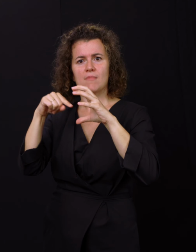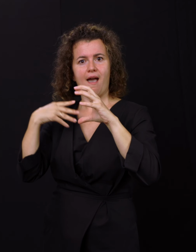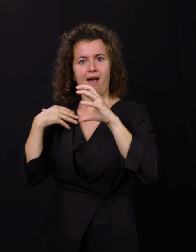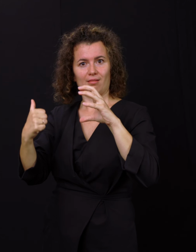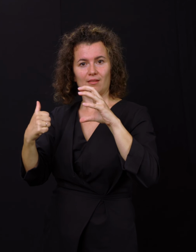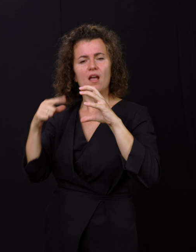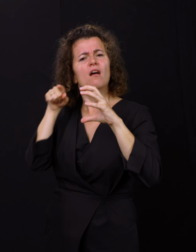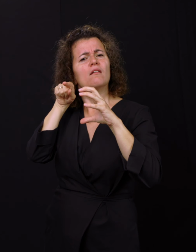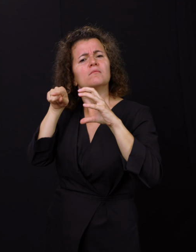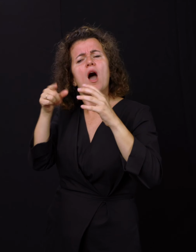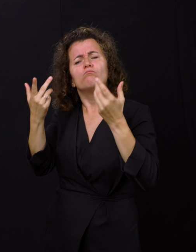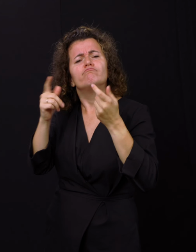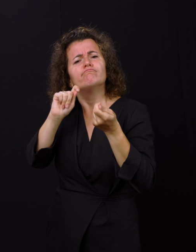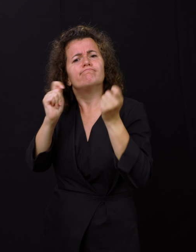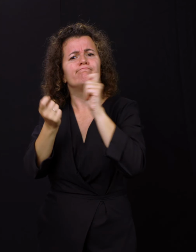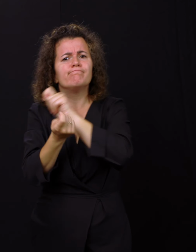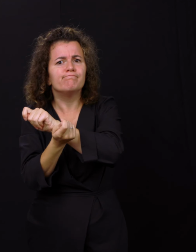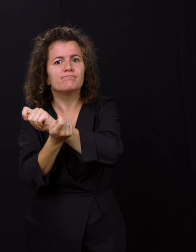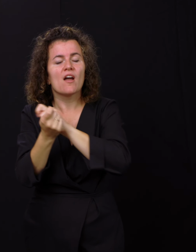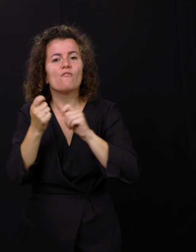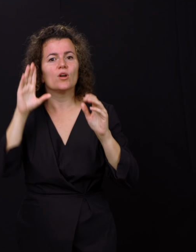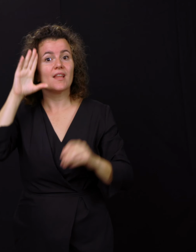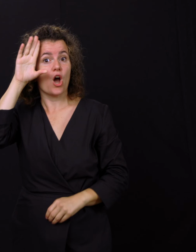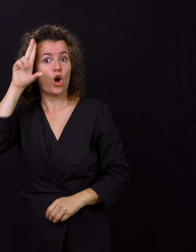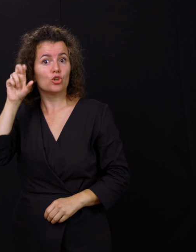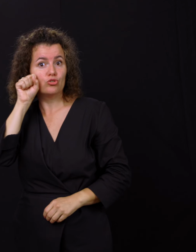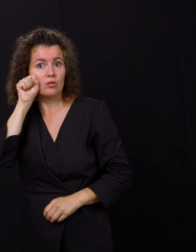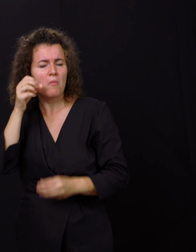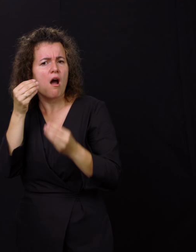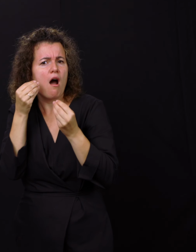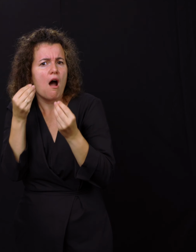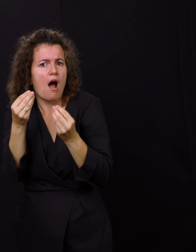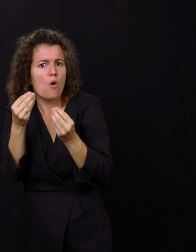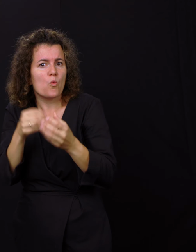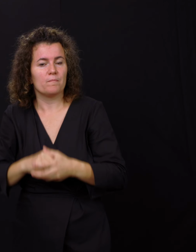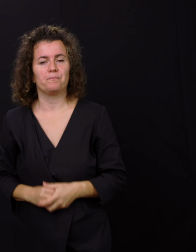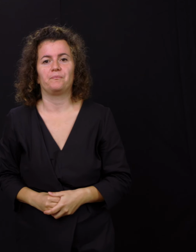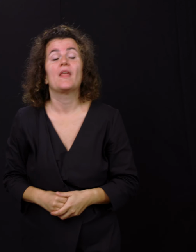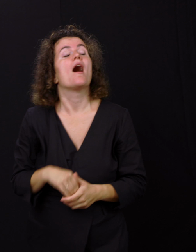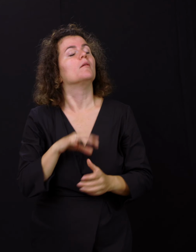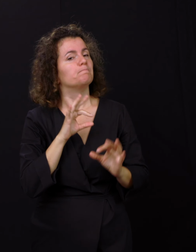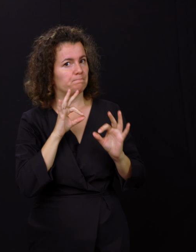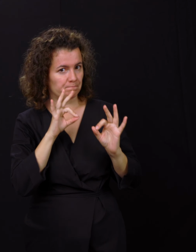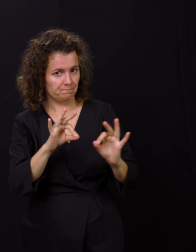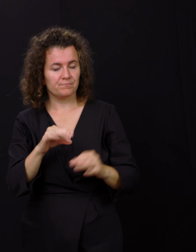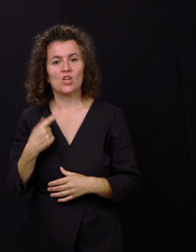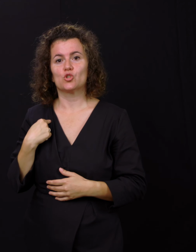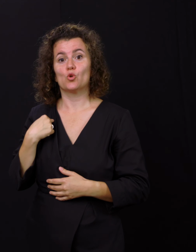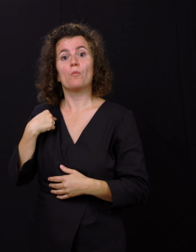syndrome? So Usher syndrome is a genetic disease, and because of mutations in certain